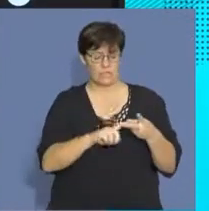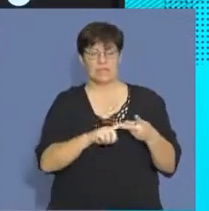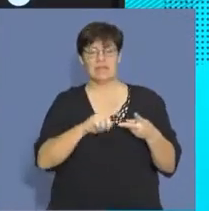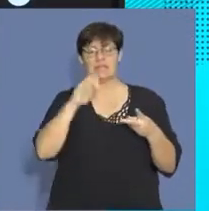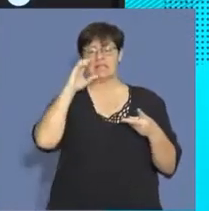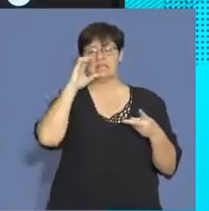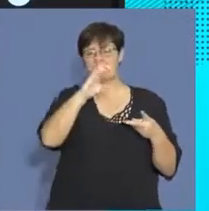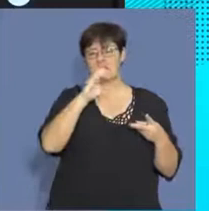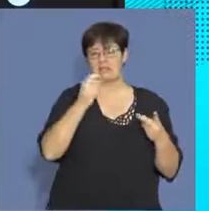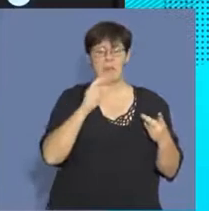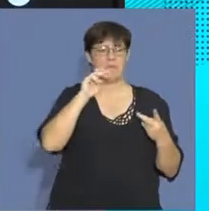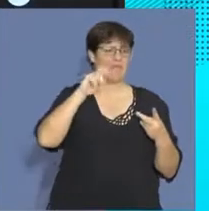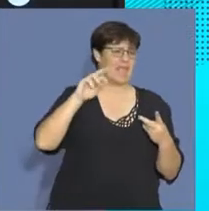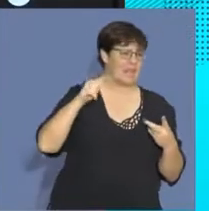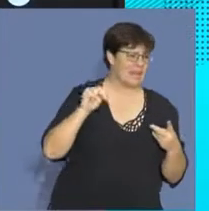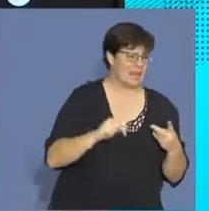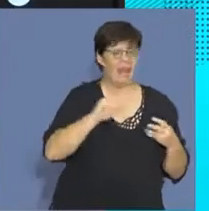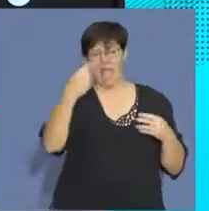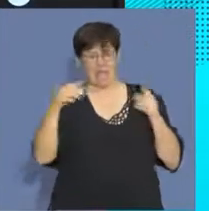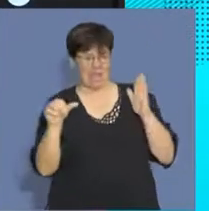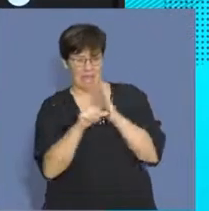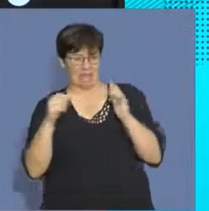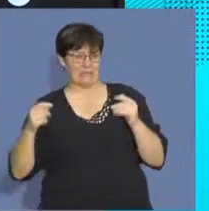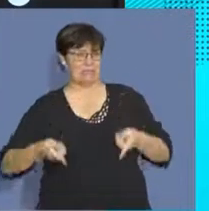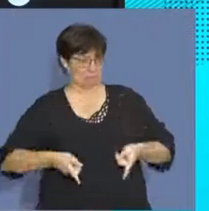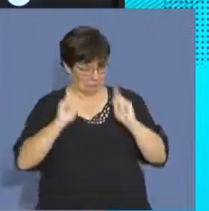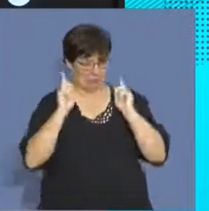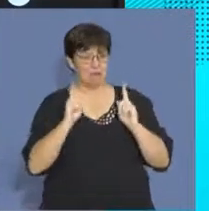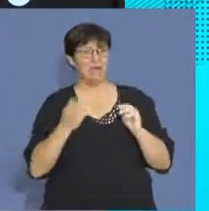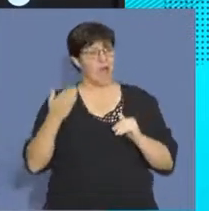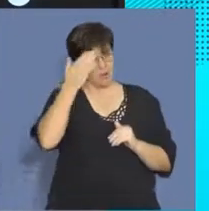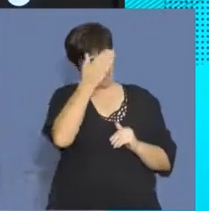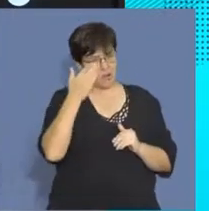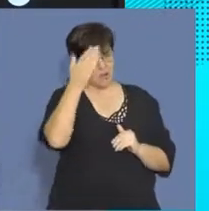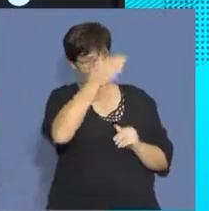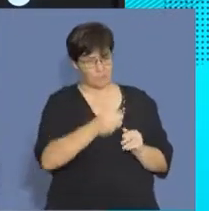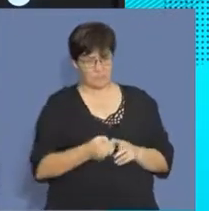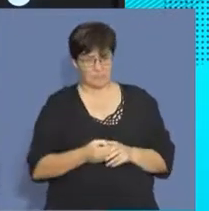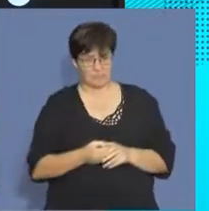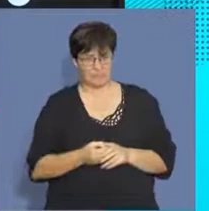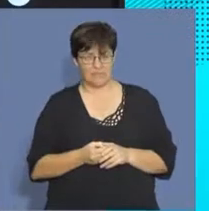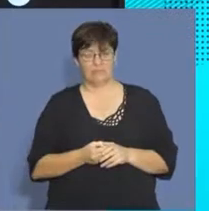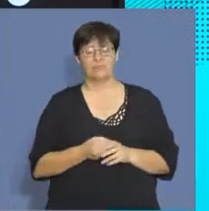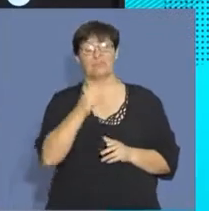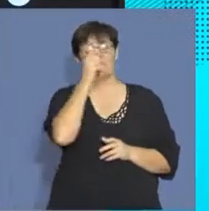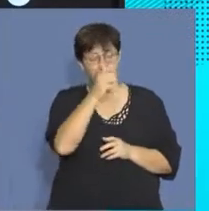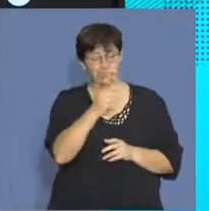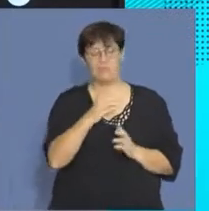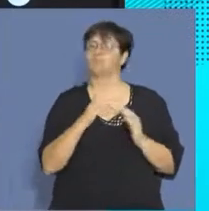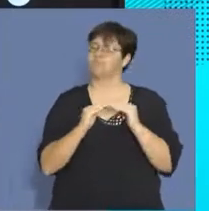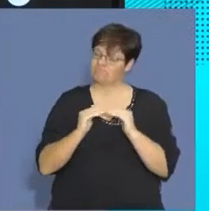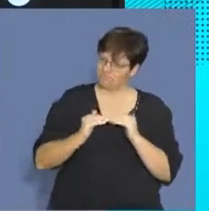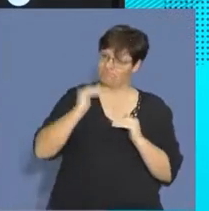monoxide, methane, some of the other gases are a significant portion of. And these seem to contribute to an